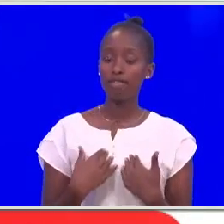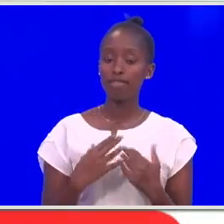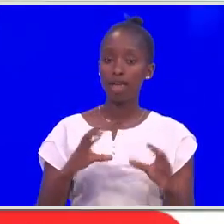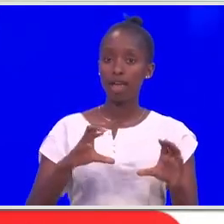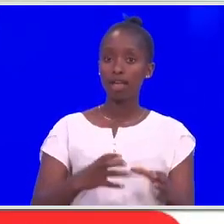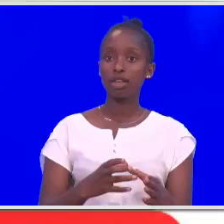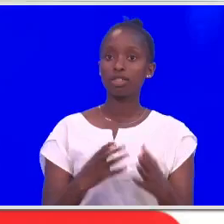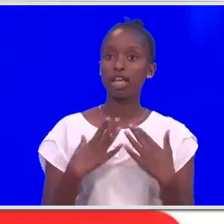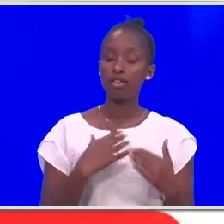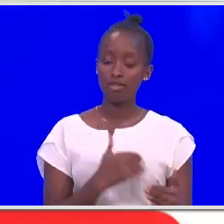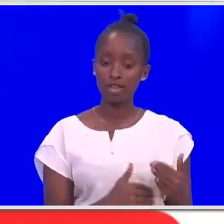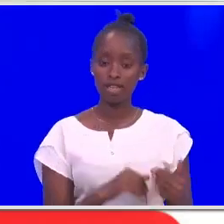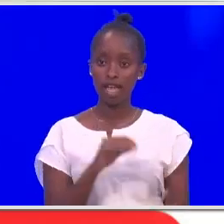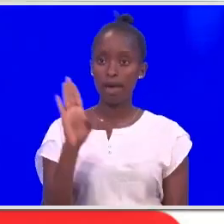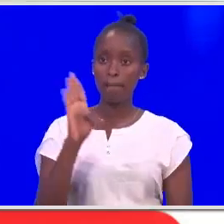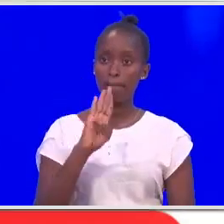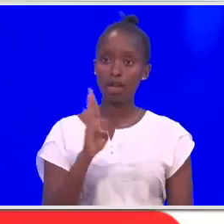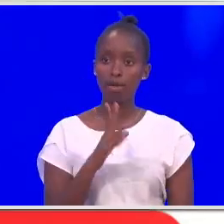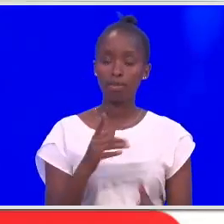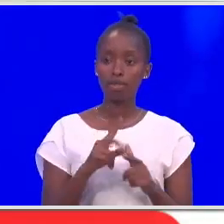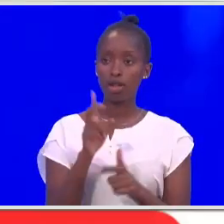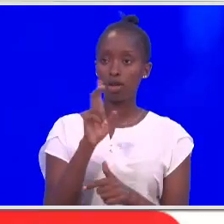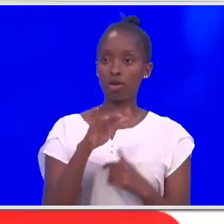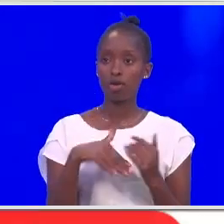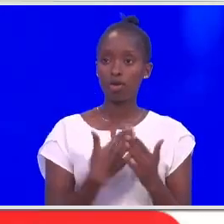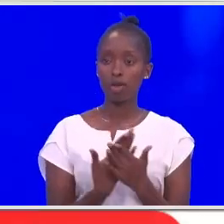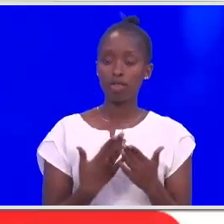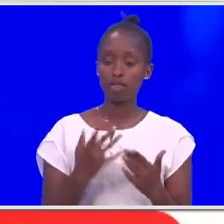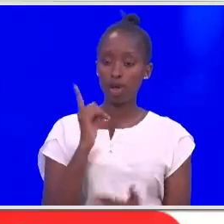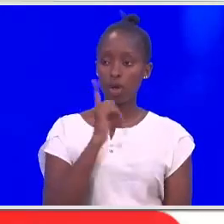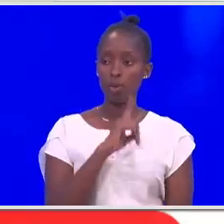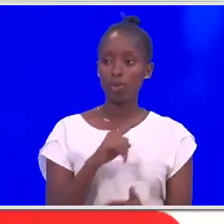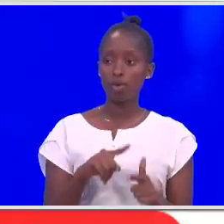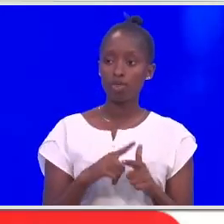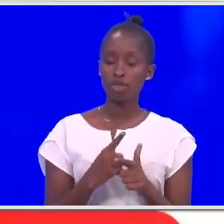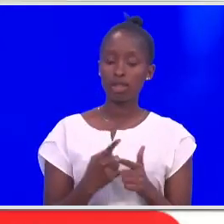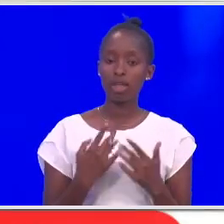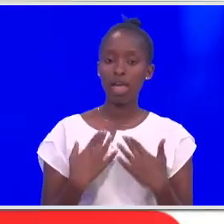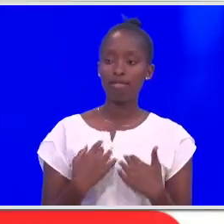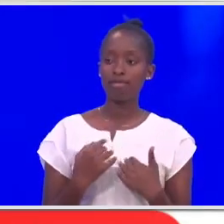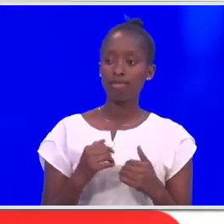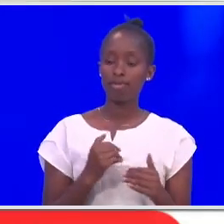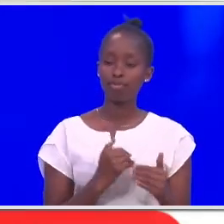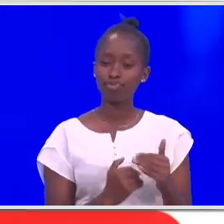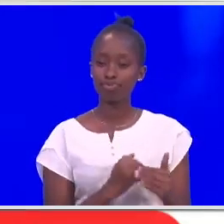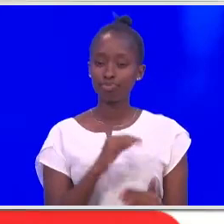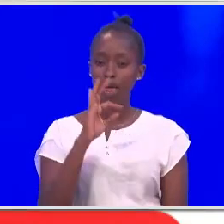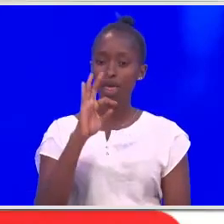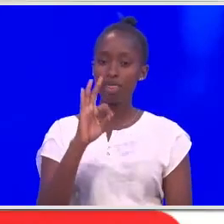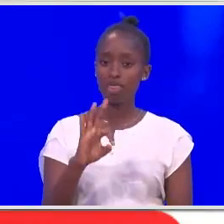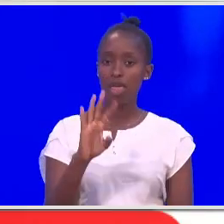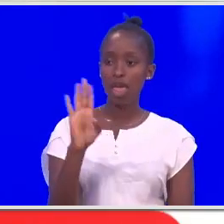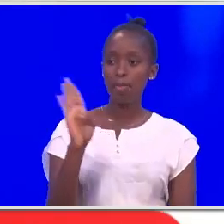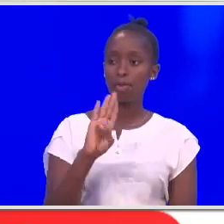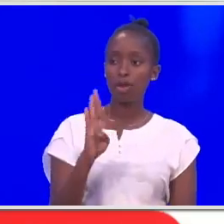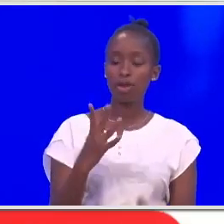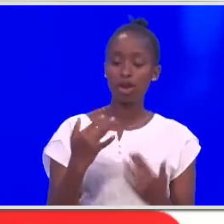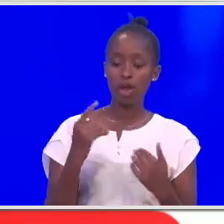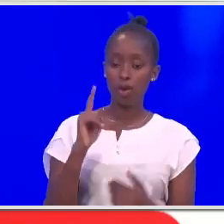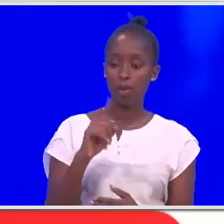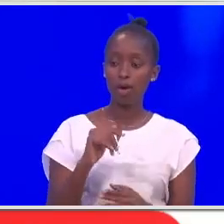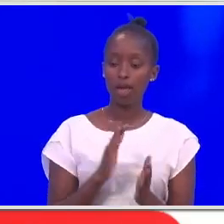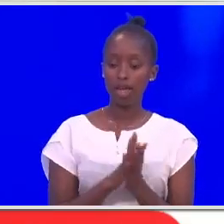a billion. Look at the SME space, for example, that was close to about 3 billion. So, and of course, a few